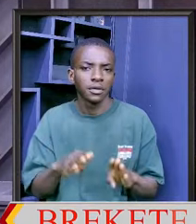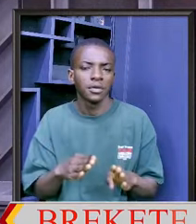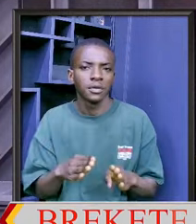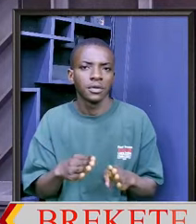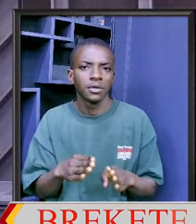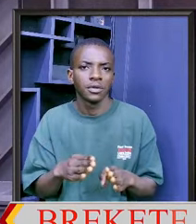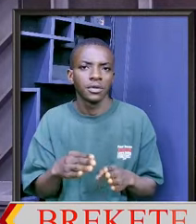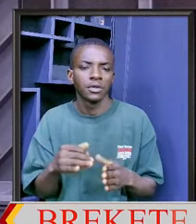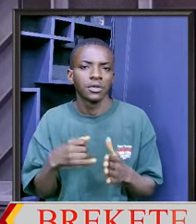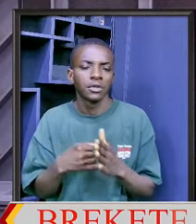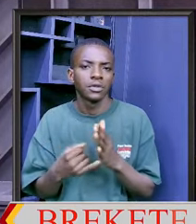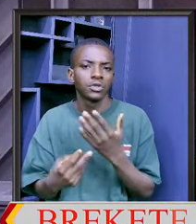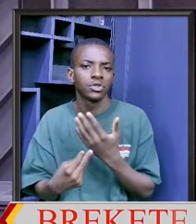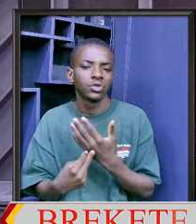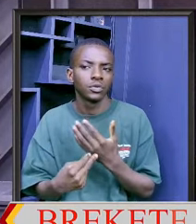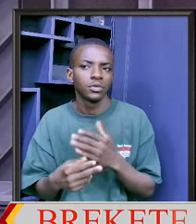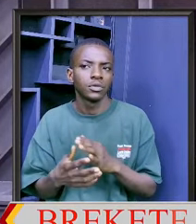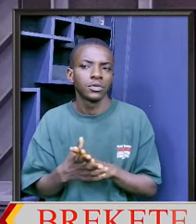then, June.